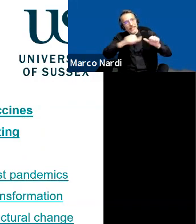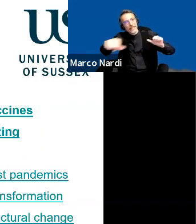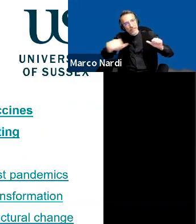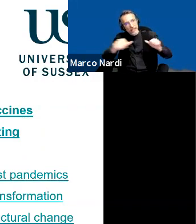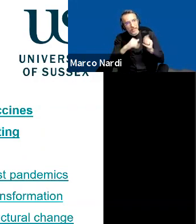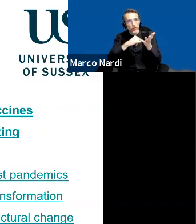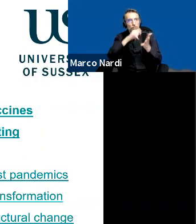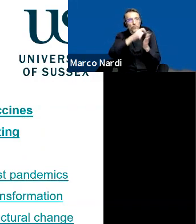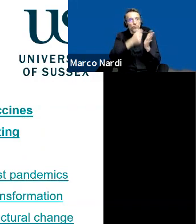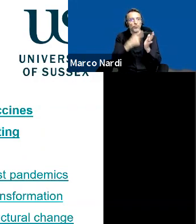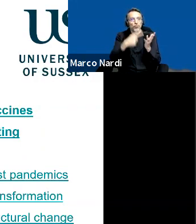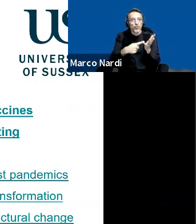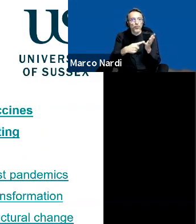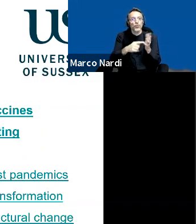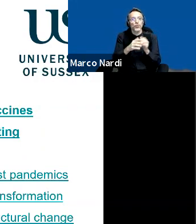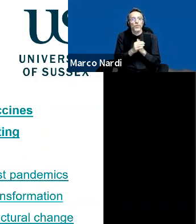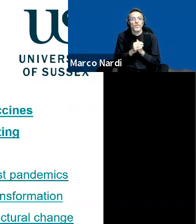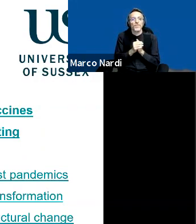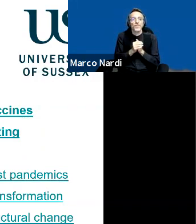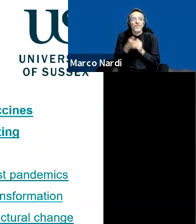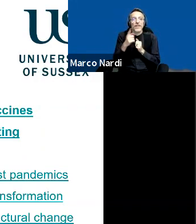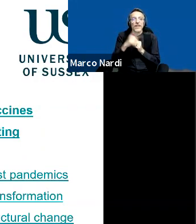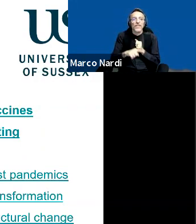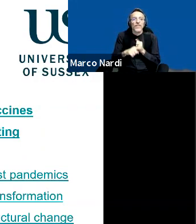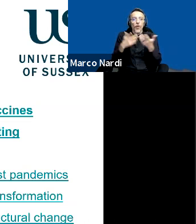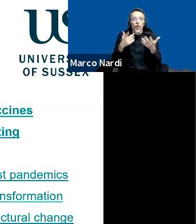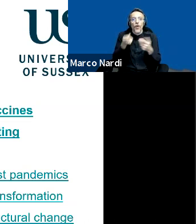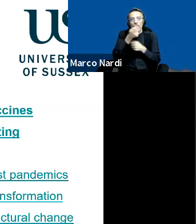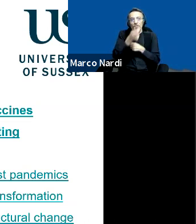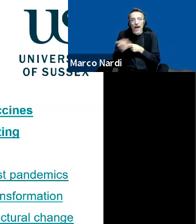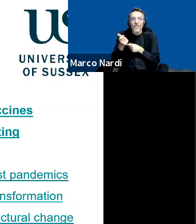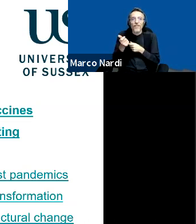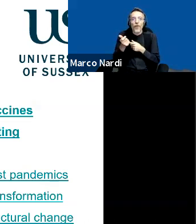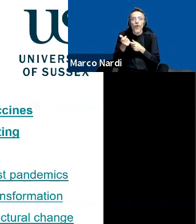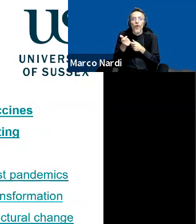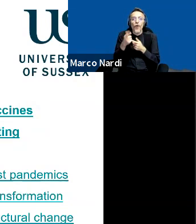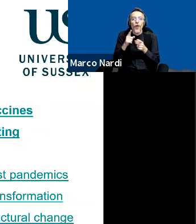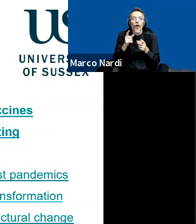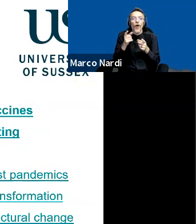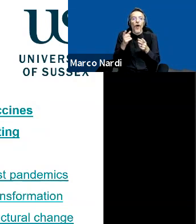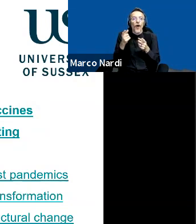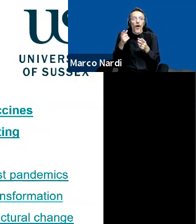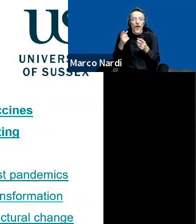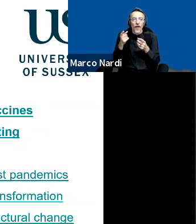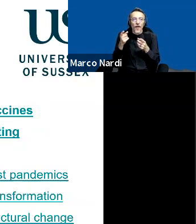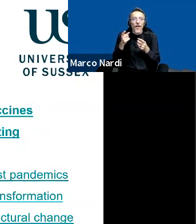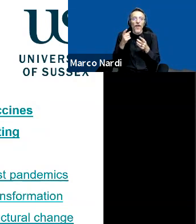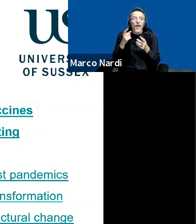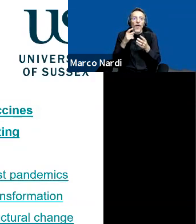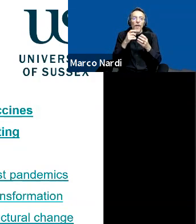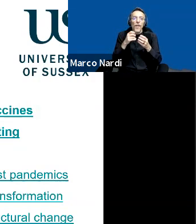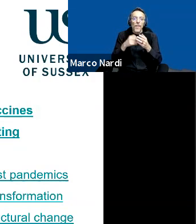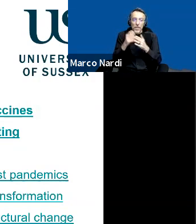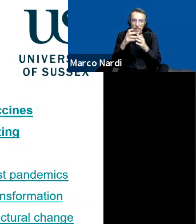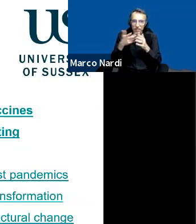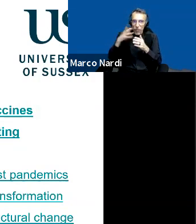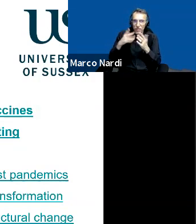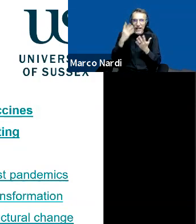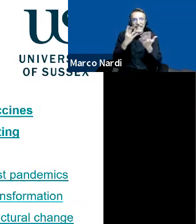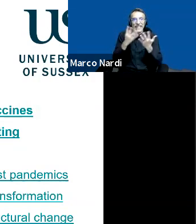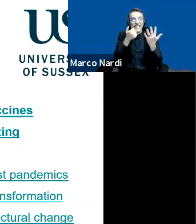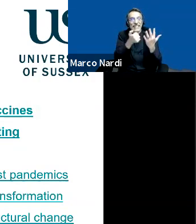Research Unit. It's also a rare tropical disease, unfortunately for us, but I'm not sure that was known at the time it was named. Back in